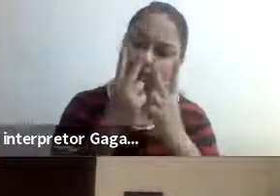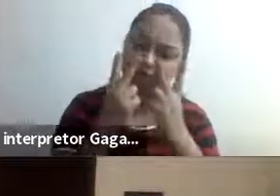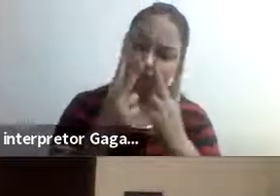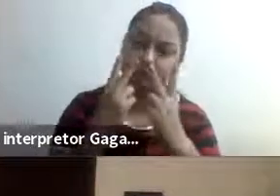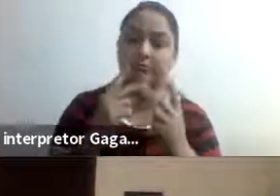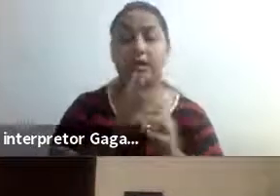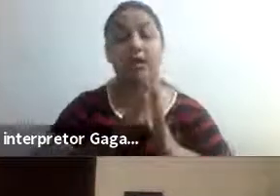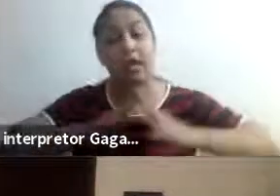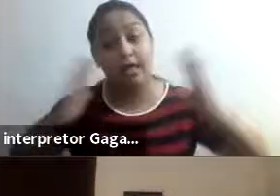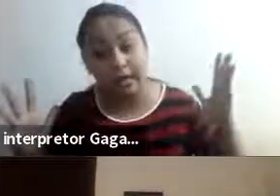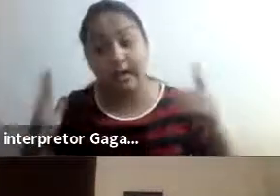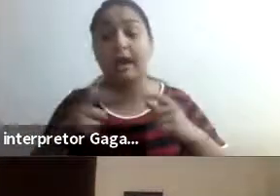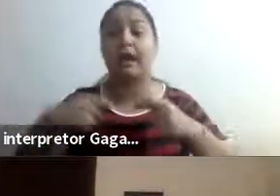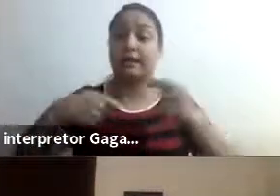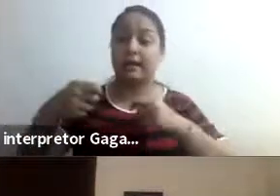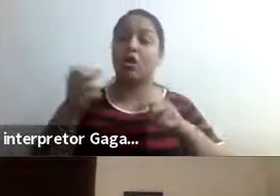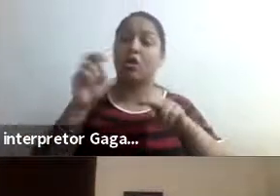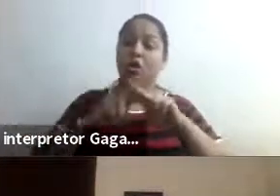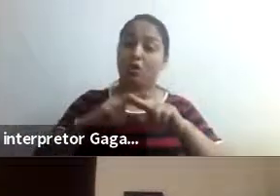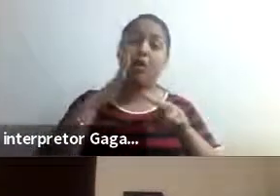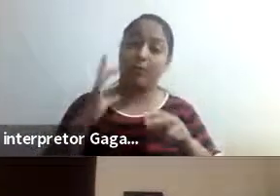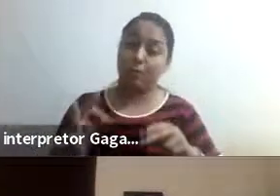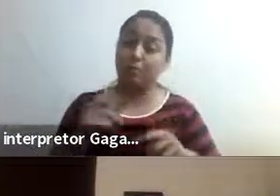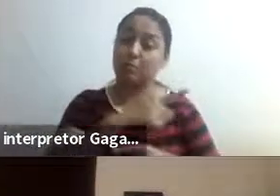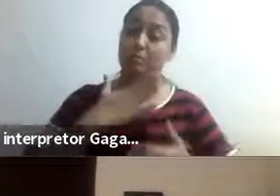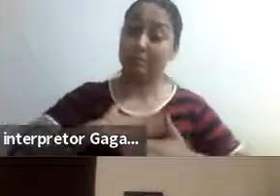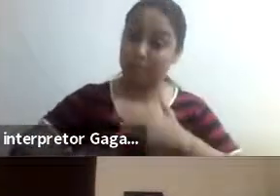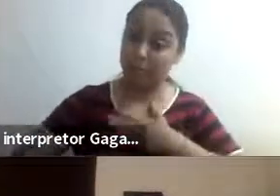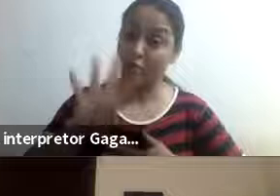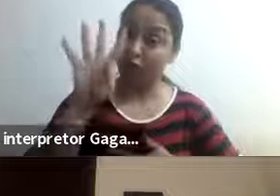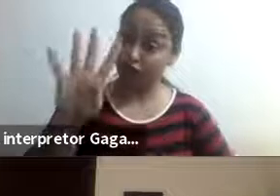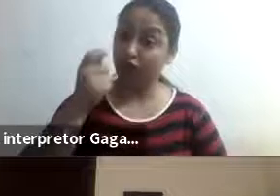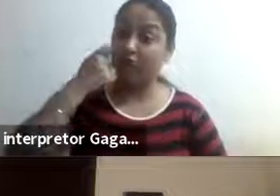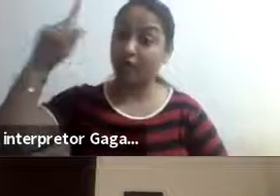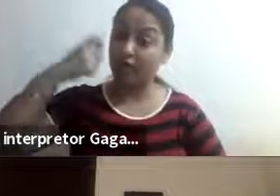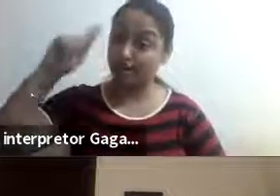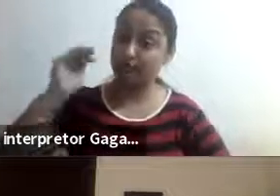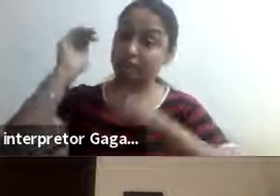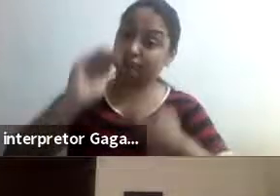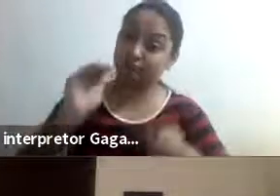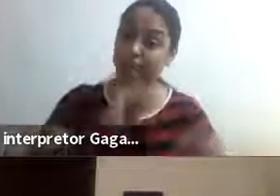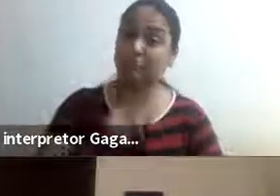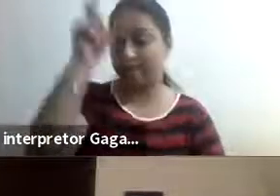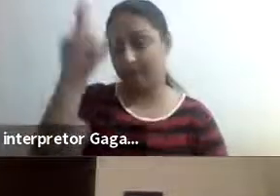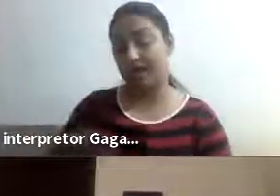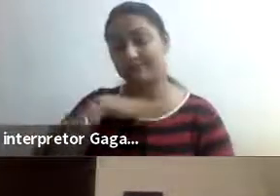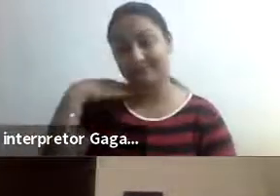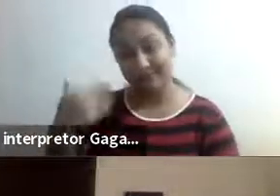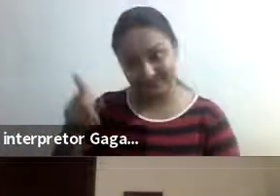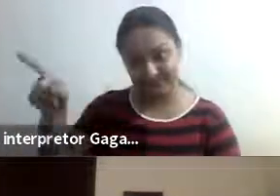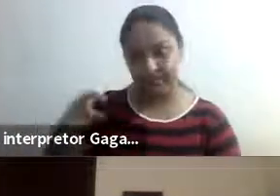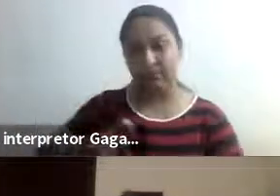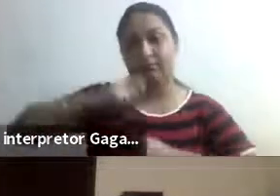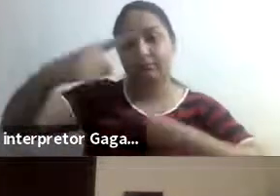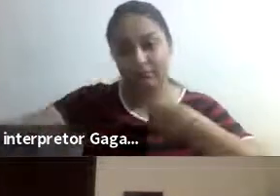deal of importance to forefathers, and they believe that their forefathers are watching. So after a person passes, they continue